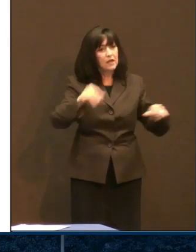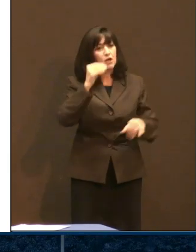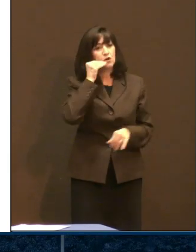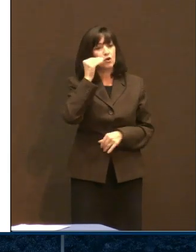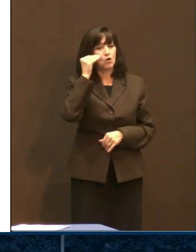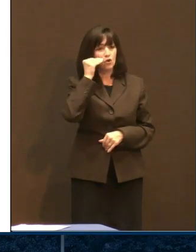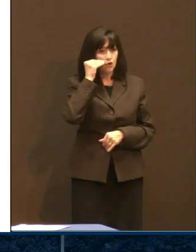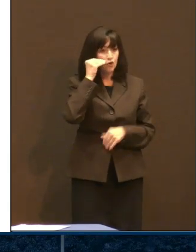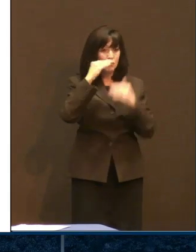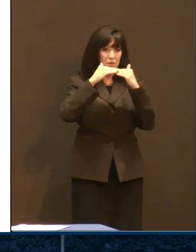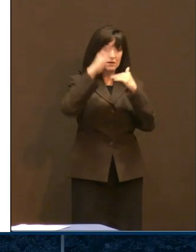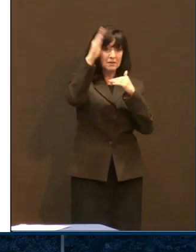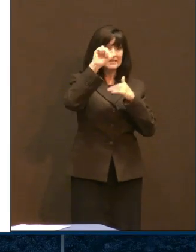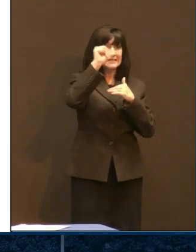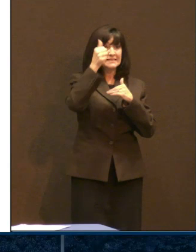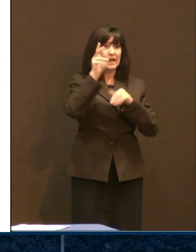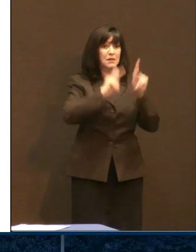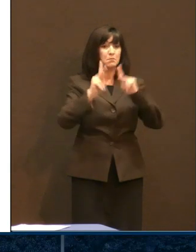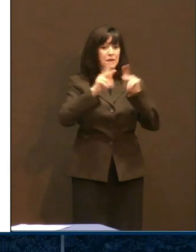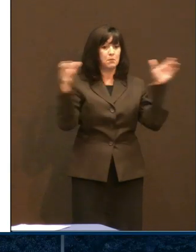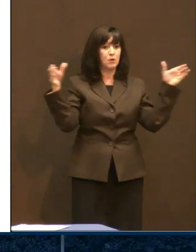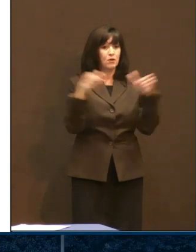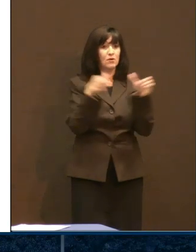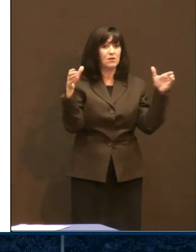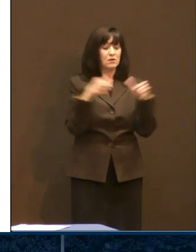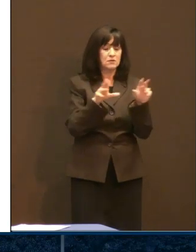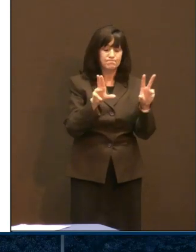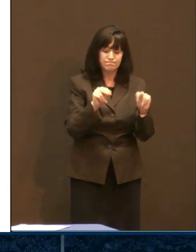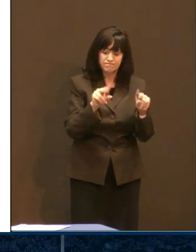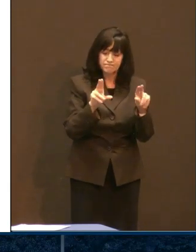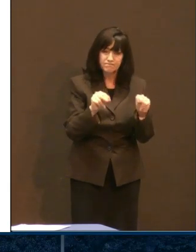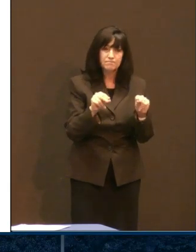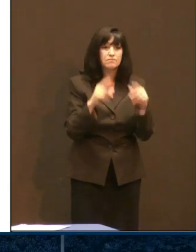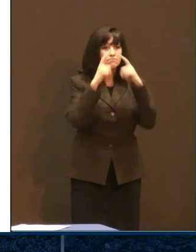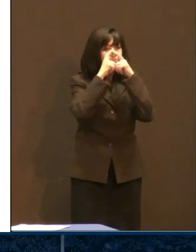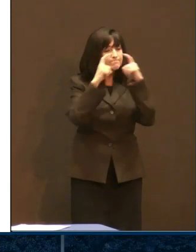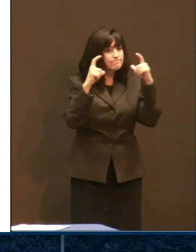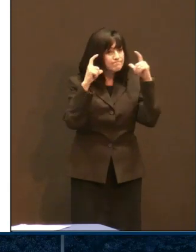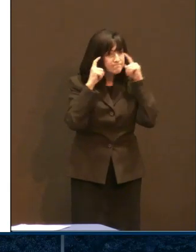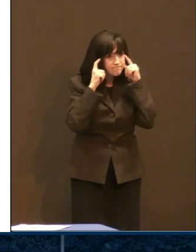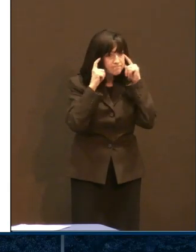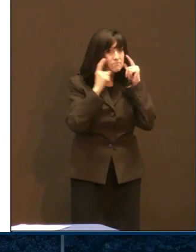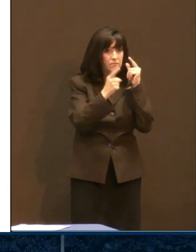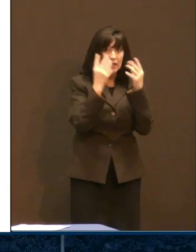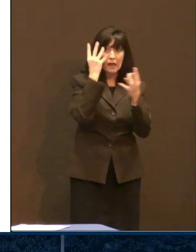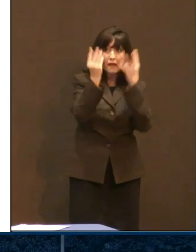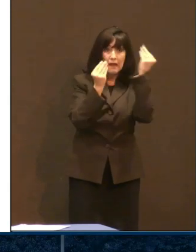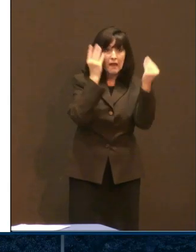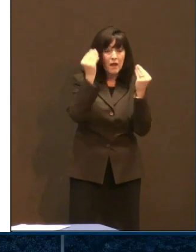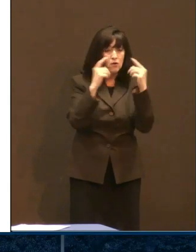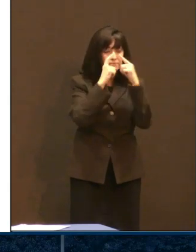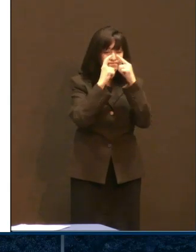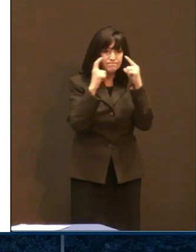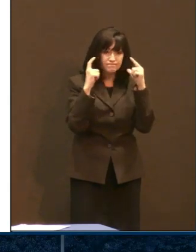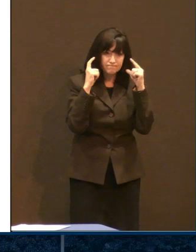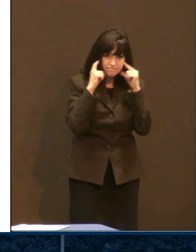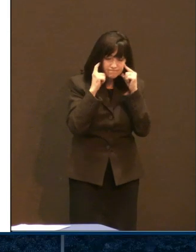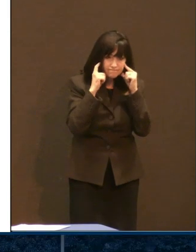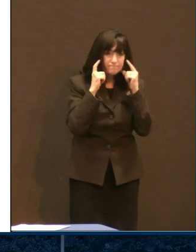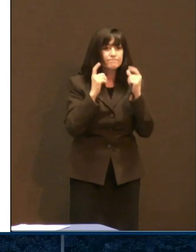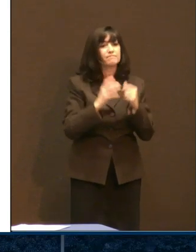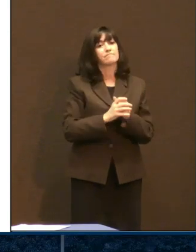10 people. Make sure you're washing your hands, wearing your face covering when you can't social distance in